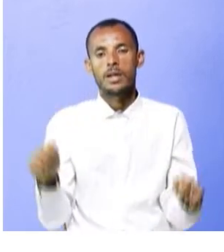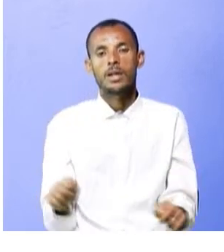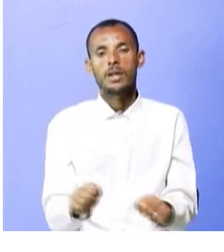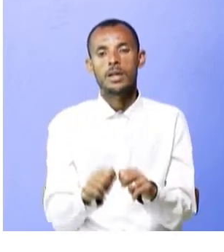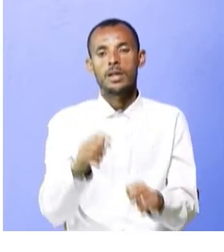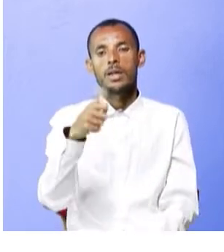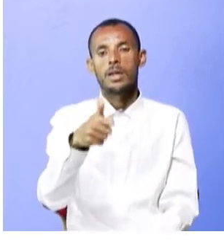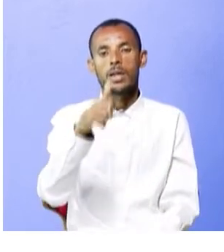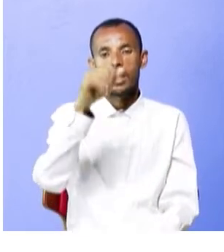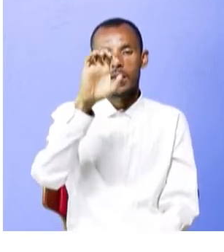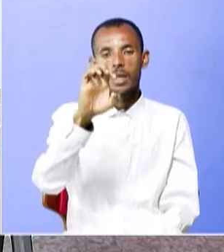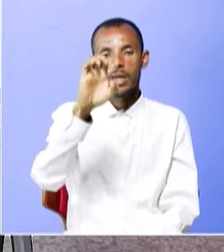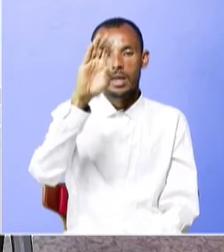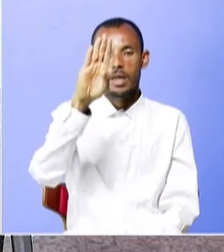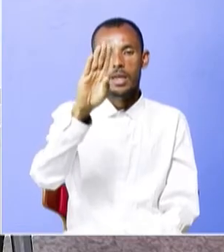AED,